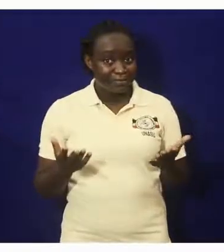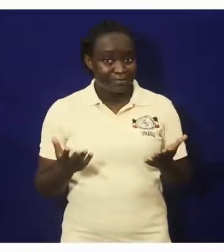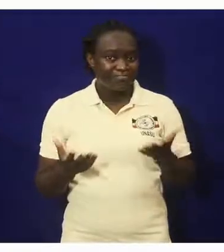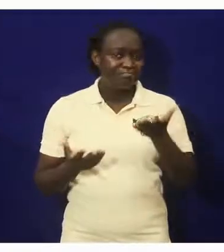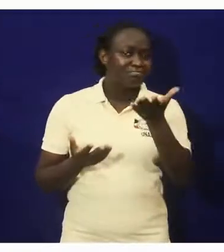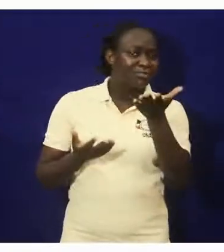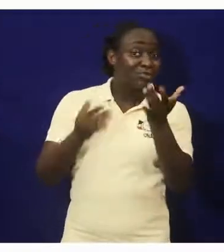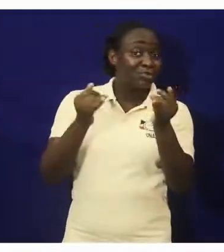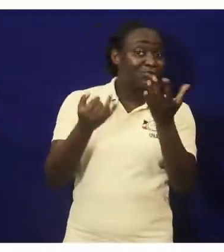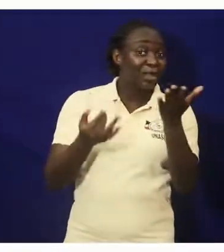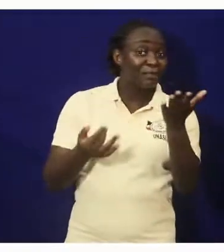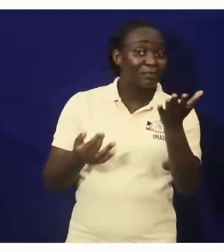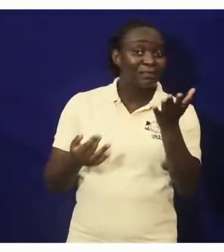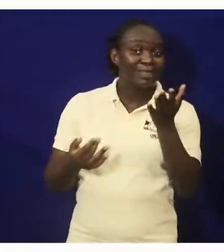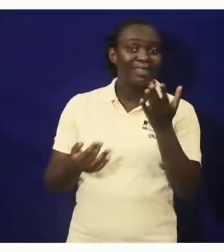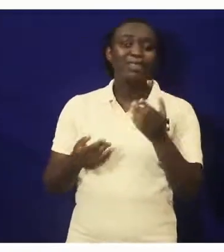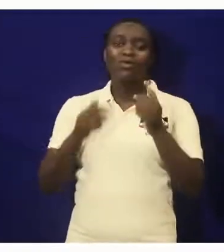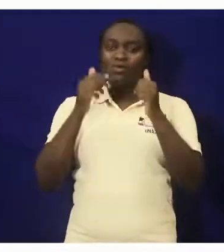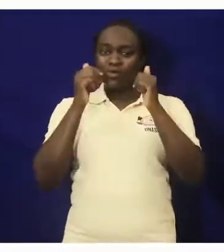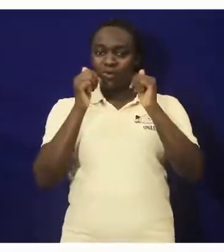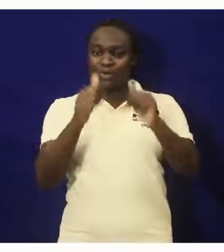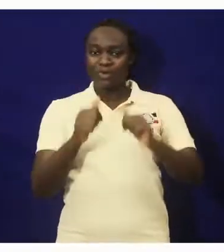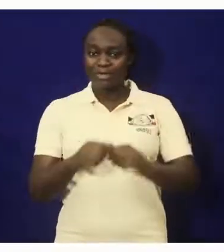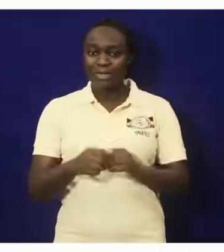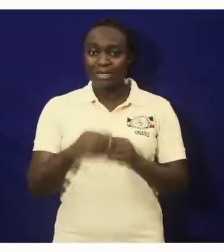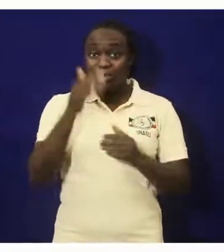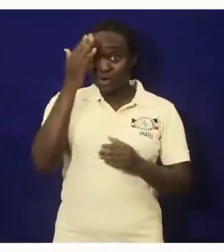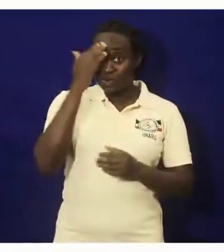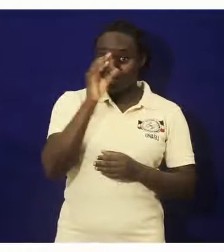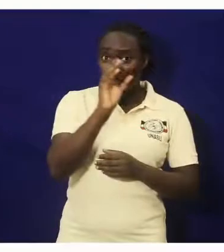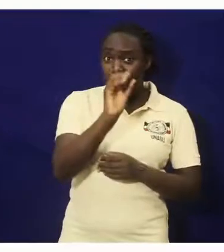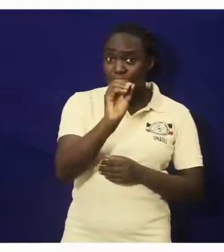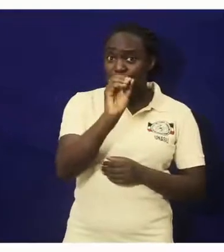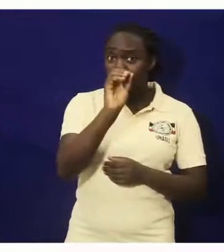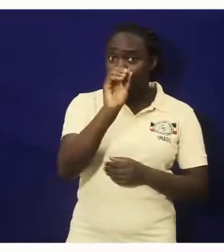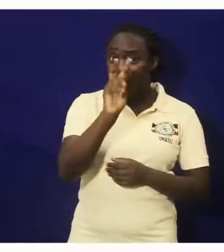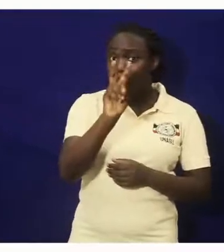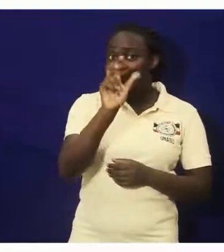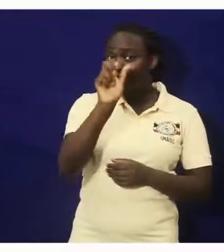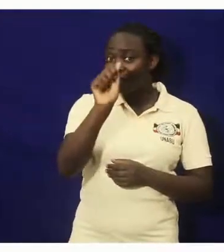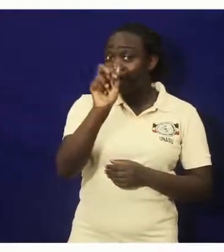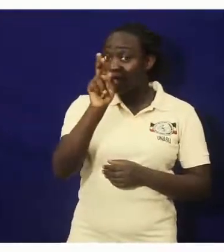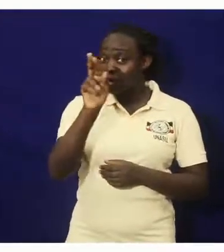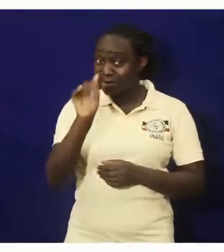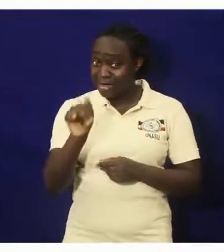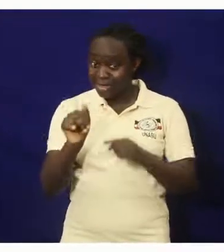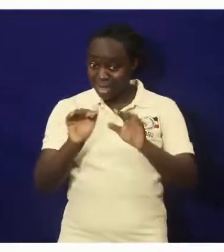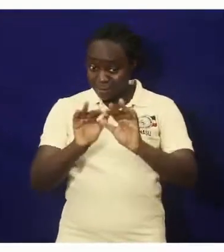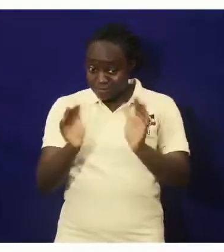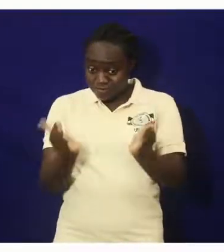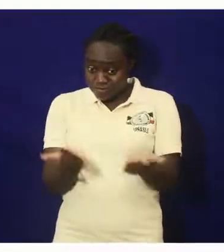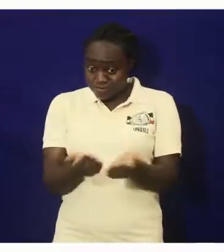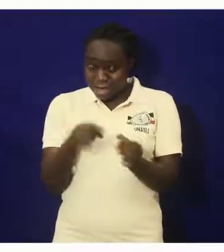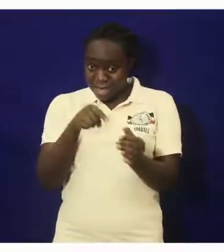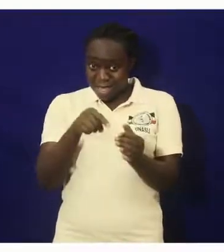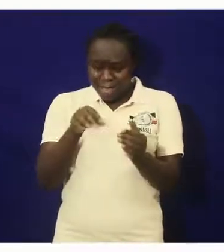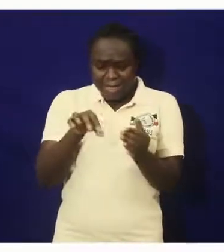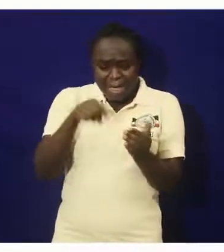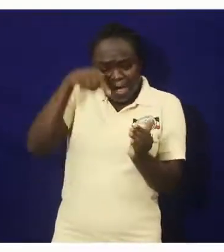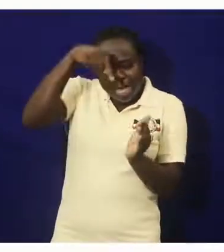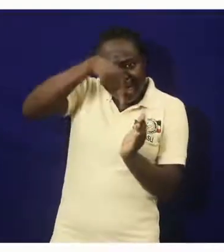Very good. That the ovary of the flower, in the